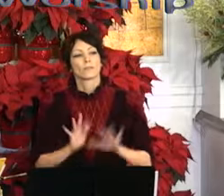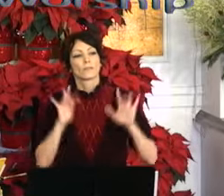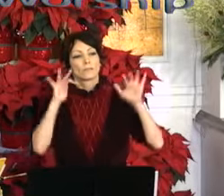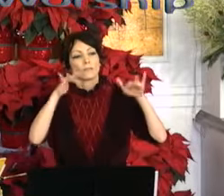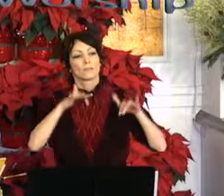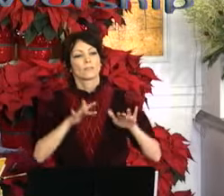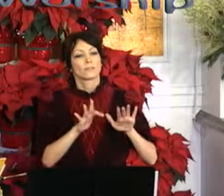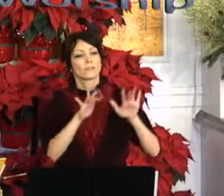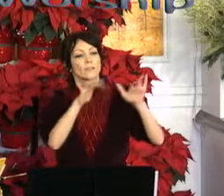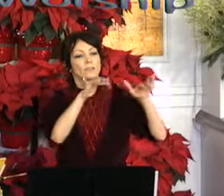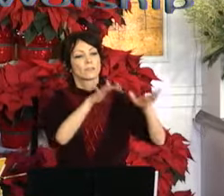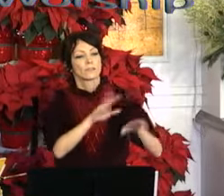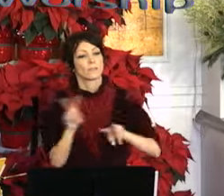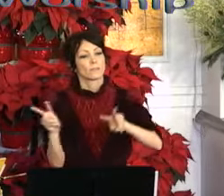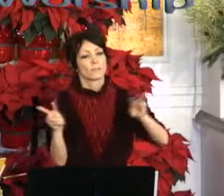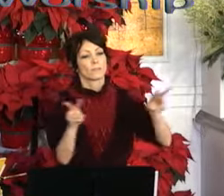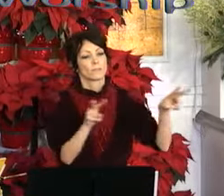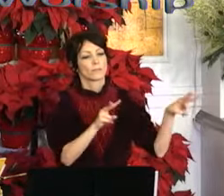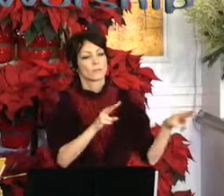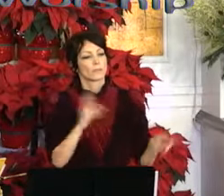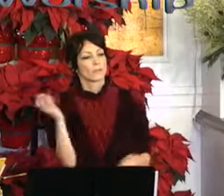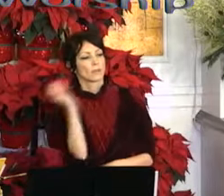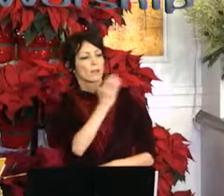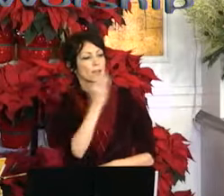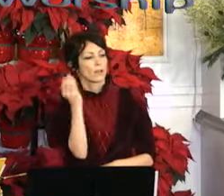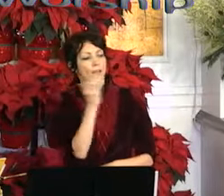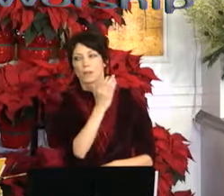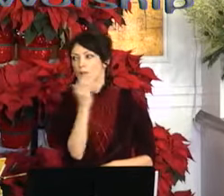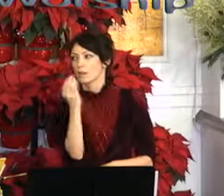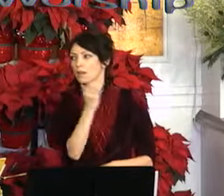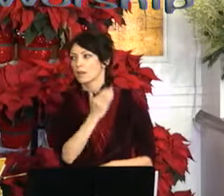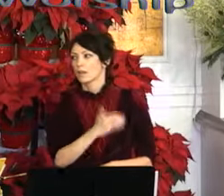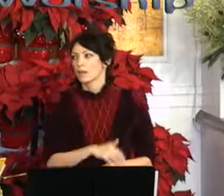Small when you stand beside the ocean.